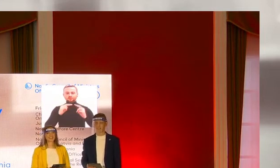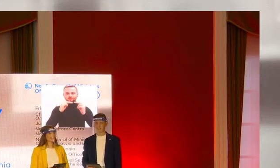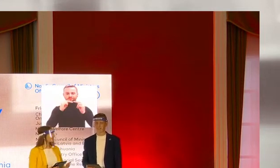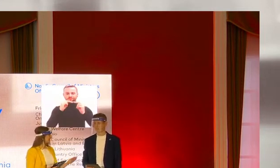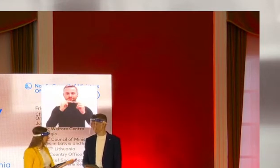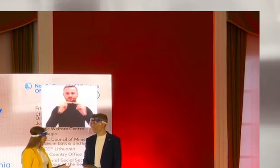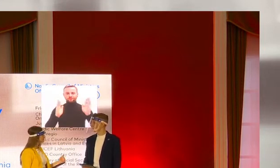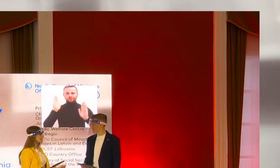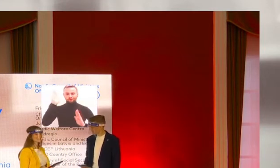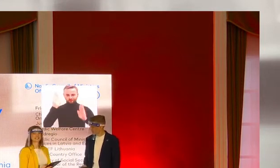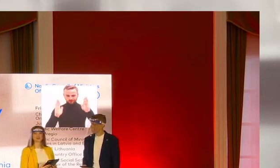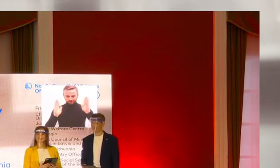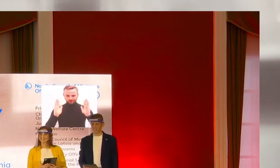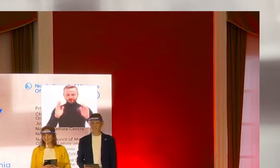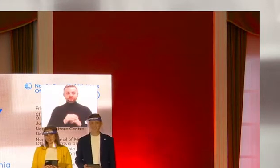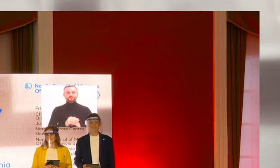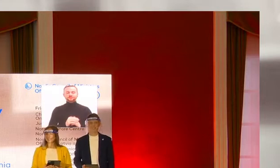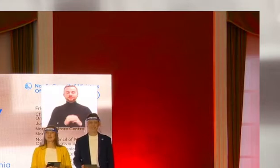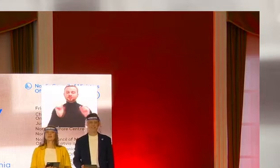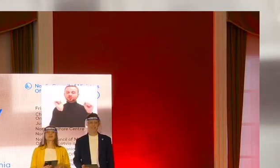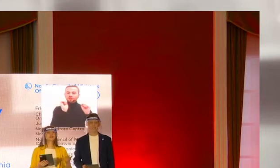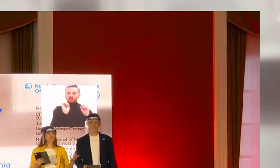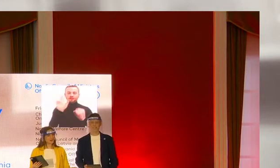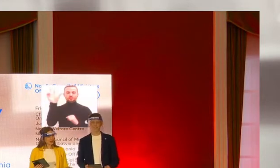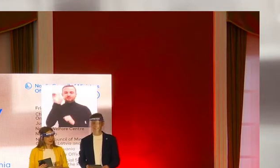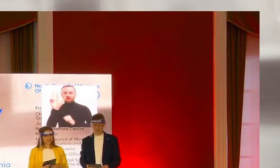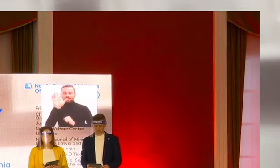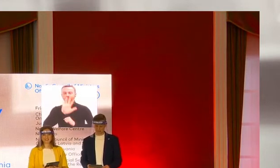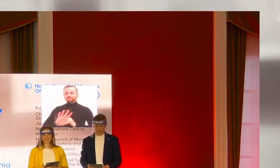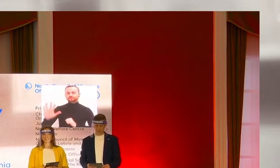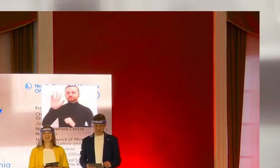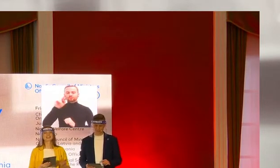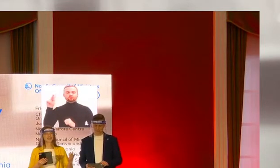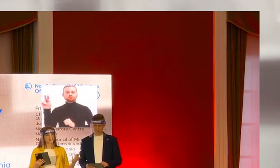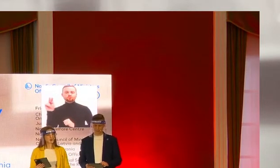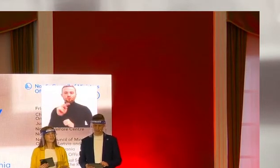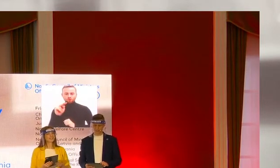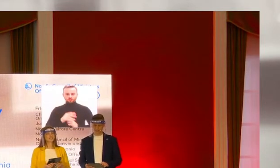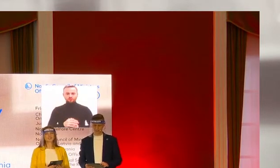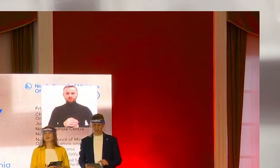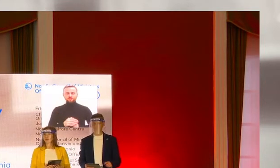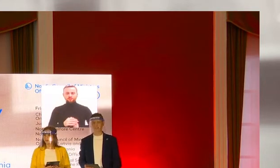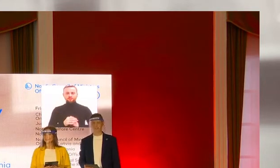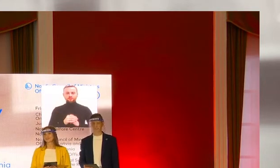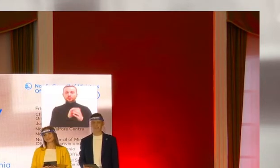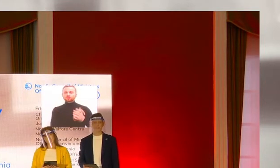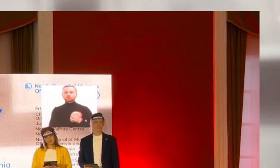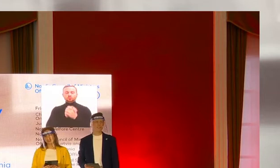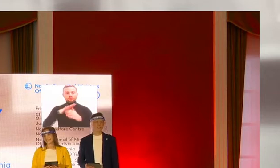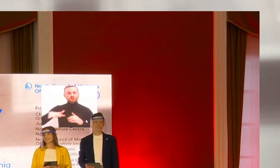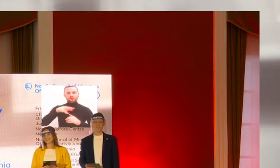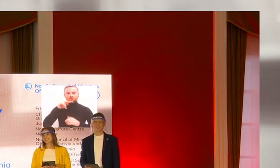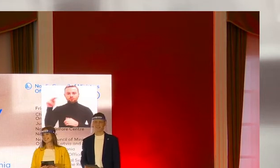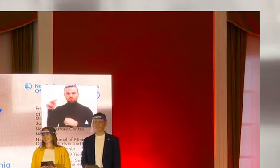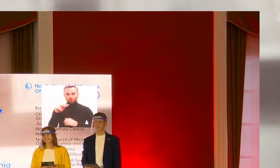Rustikiana, and together with me is Manta Svičius. We'll be co-hosting this event and accompanying you all for the